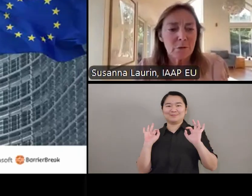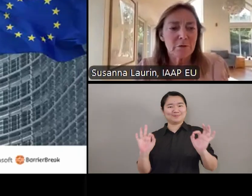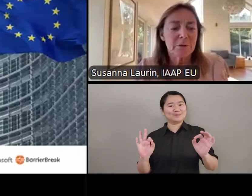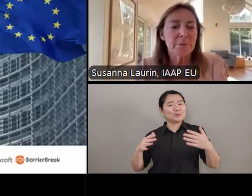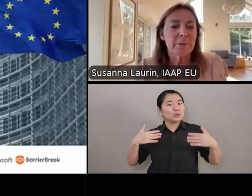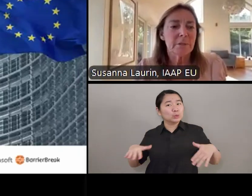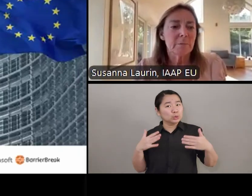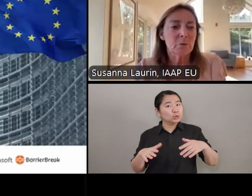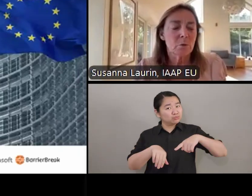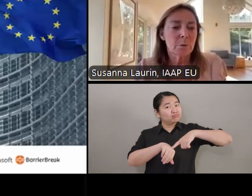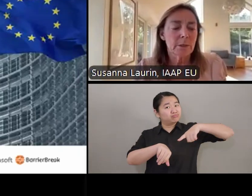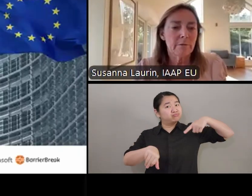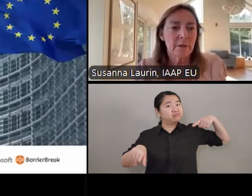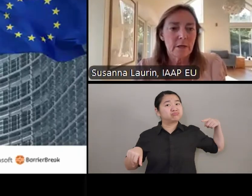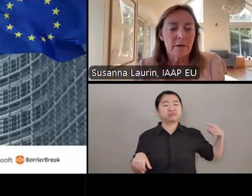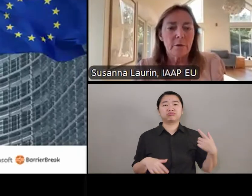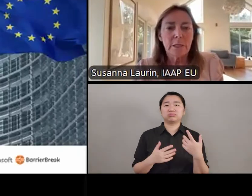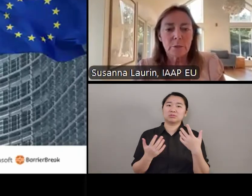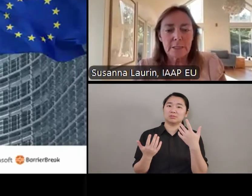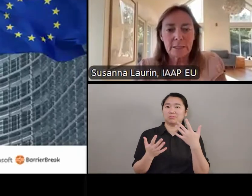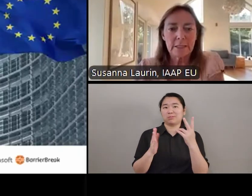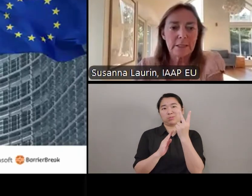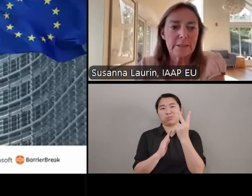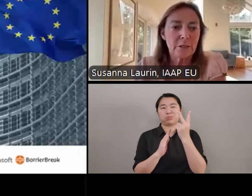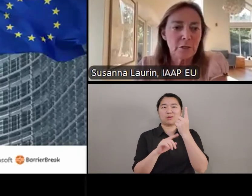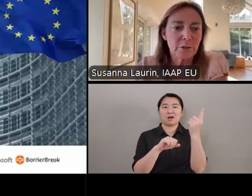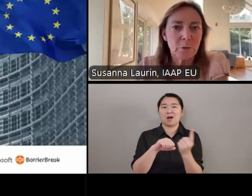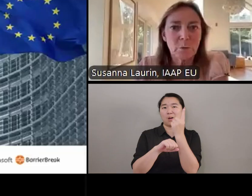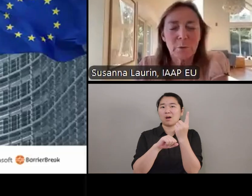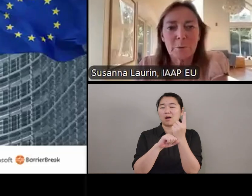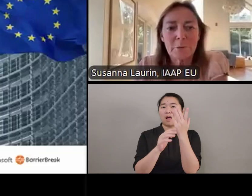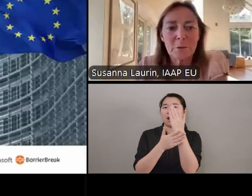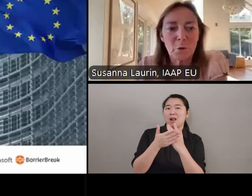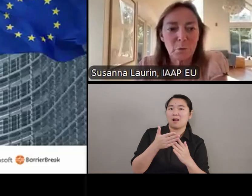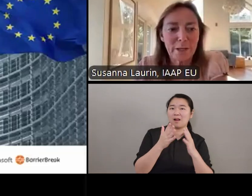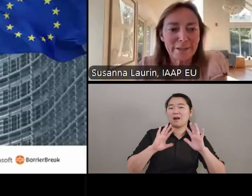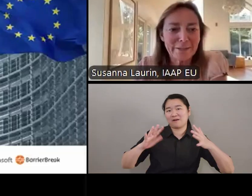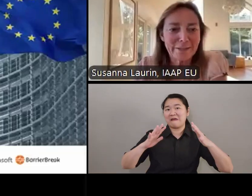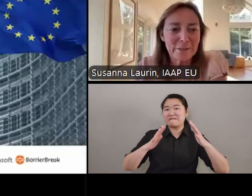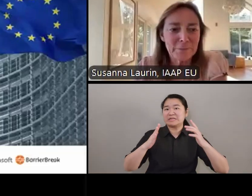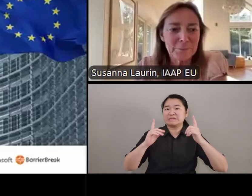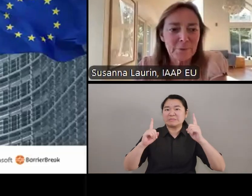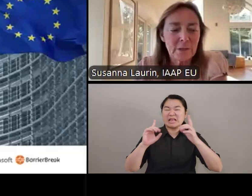it's 2.5 hours, but I'm sure we will have very interesting discussions, so it will probably be worthwhile